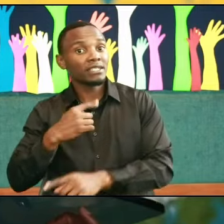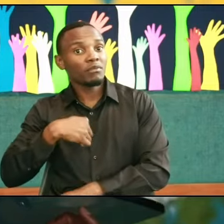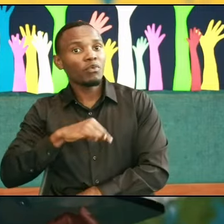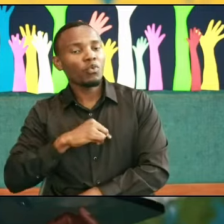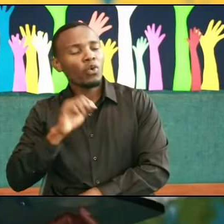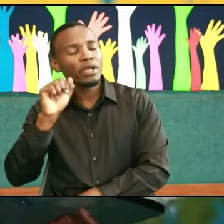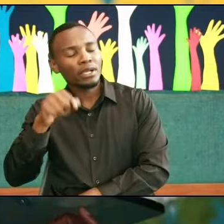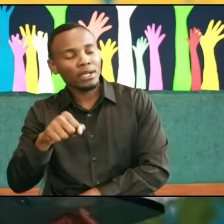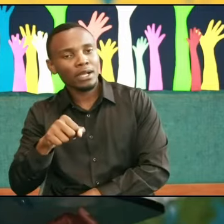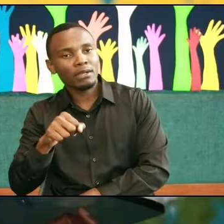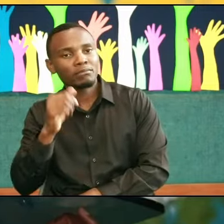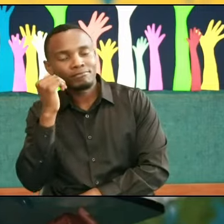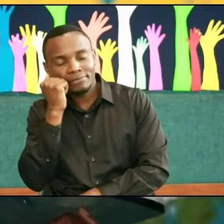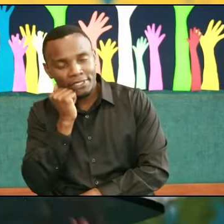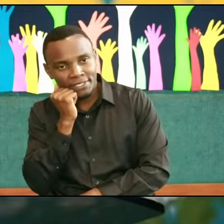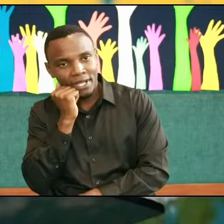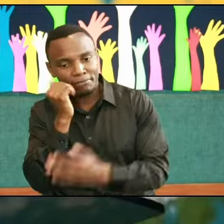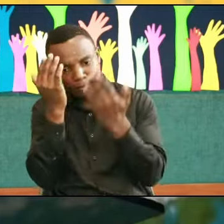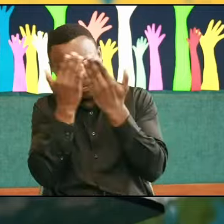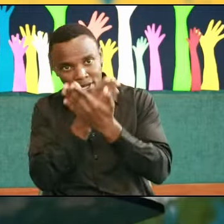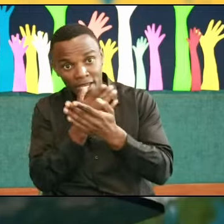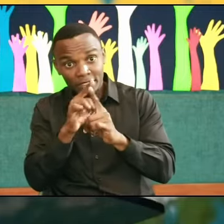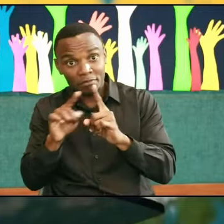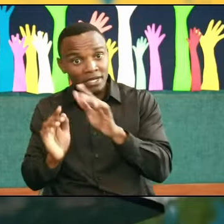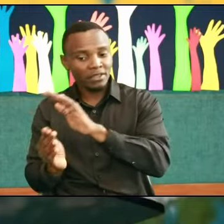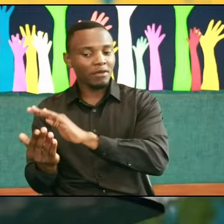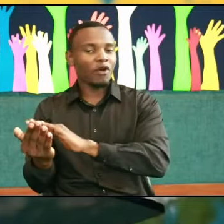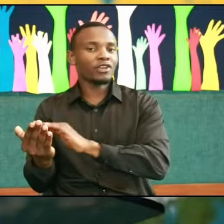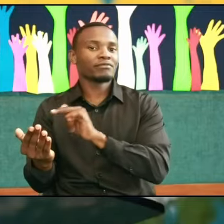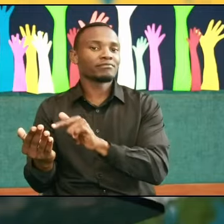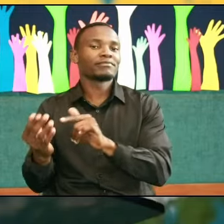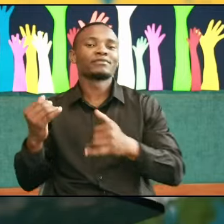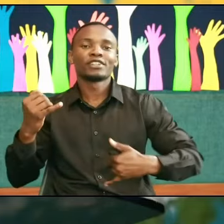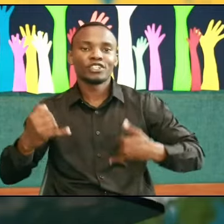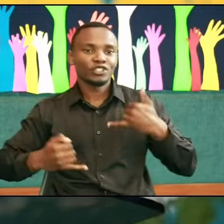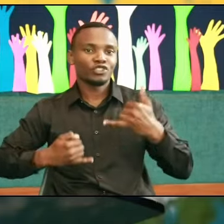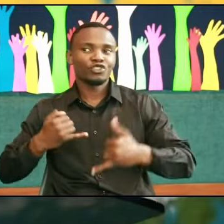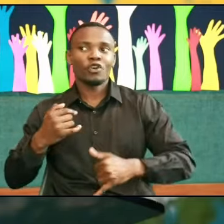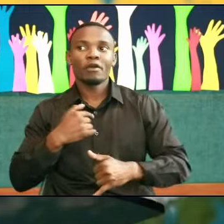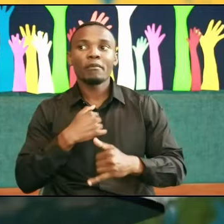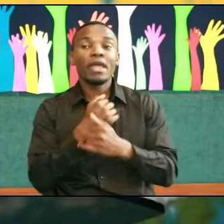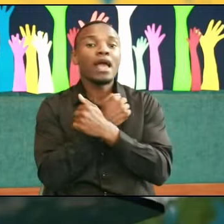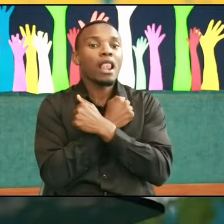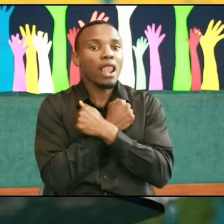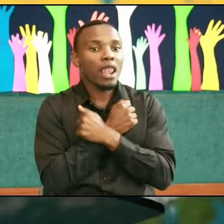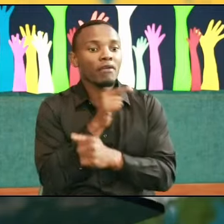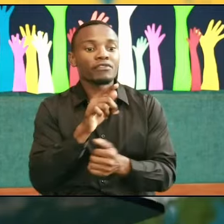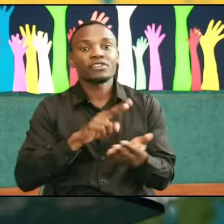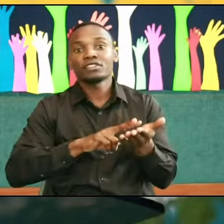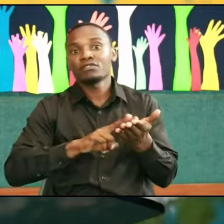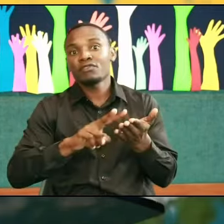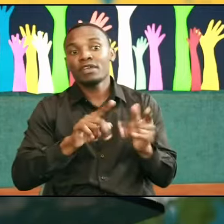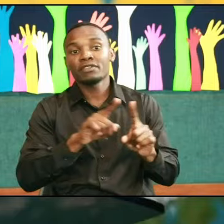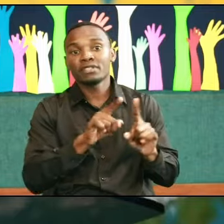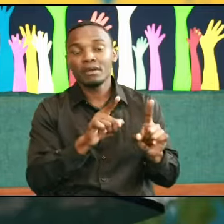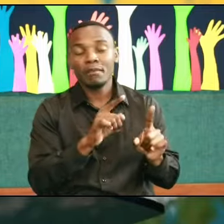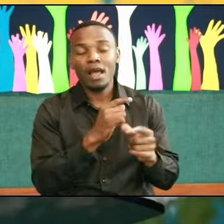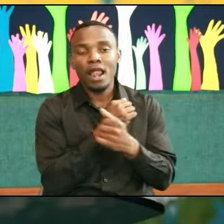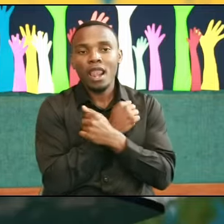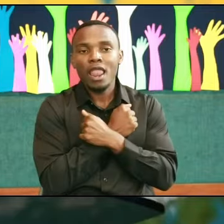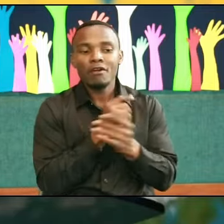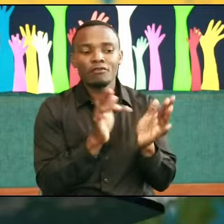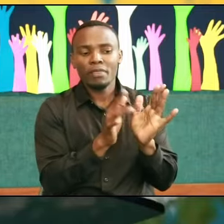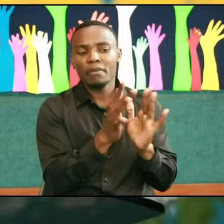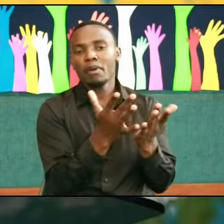night, but joy comes in the morning. This is beautiful. I love this Bible. I love this book. This book can change your life,